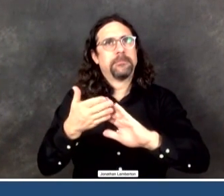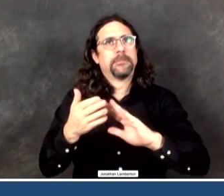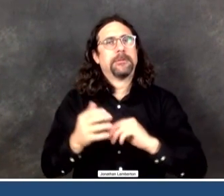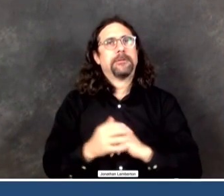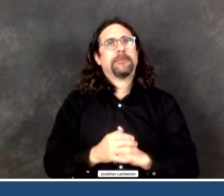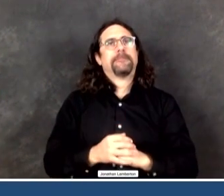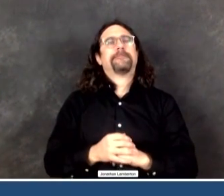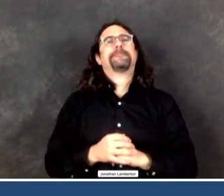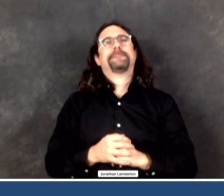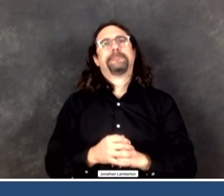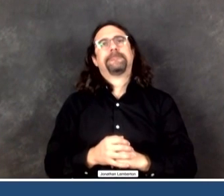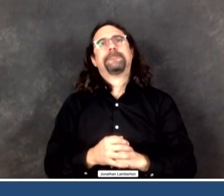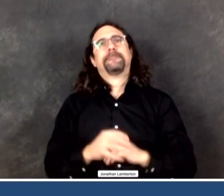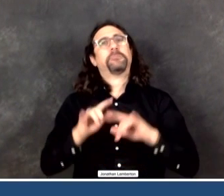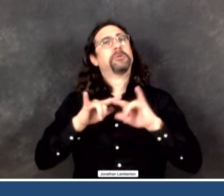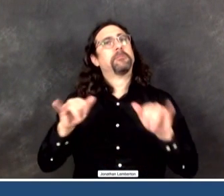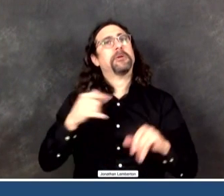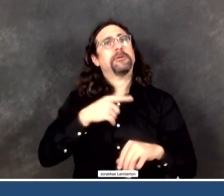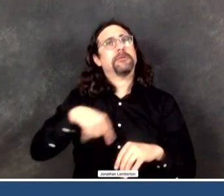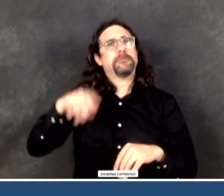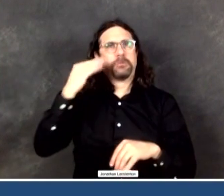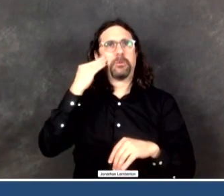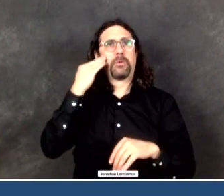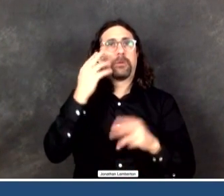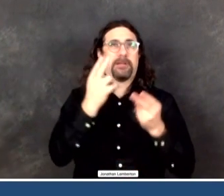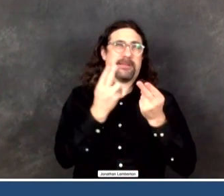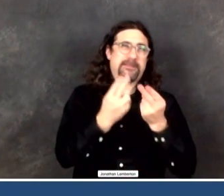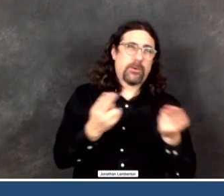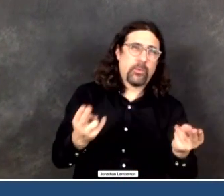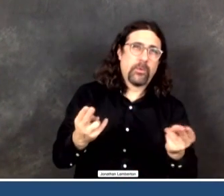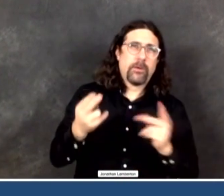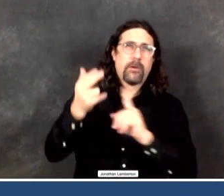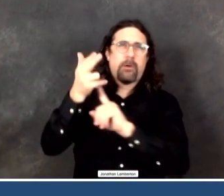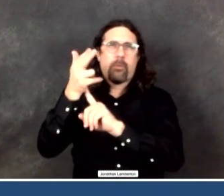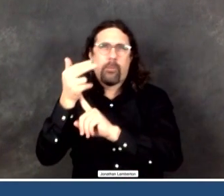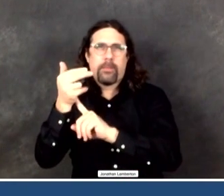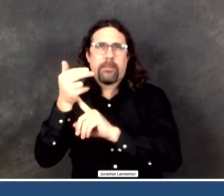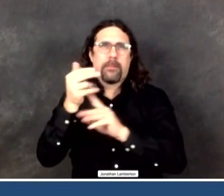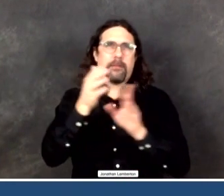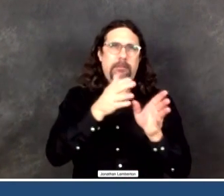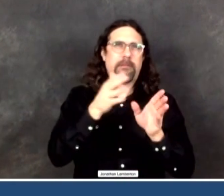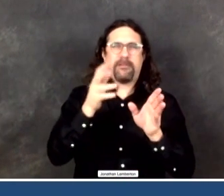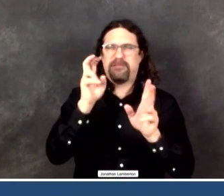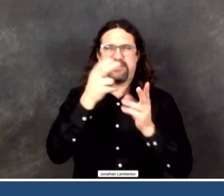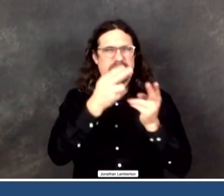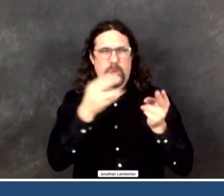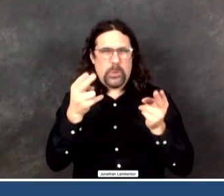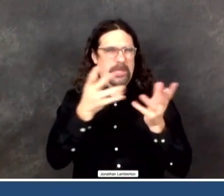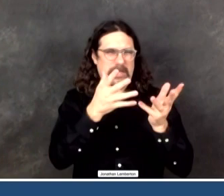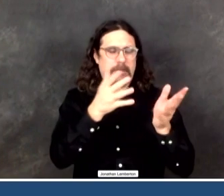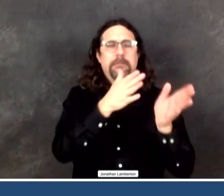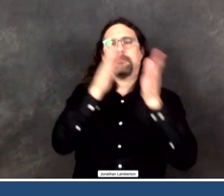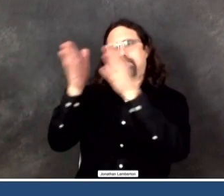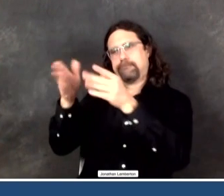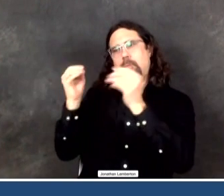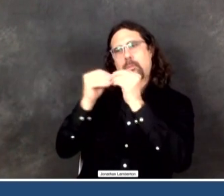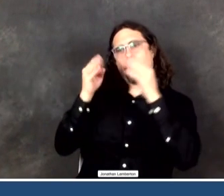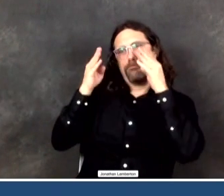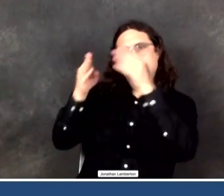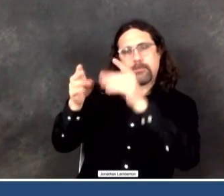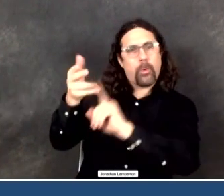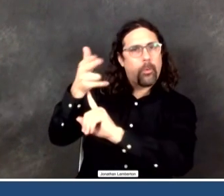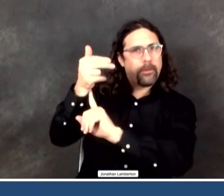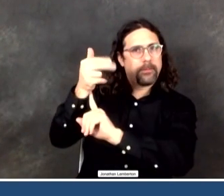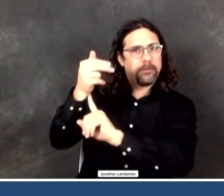balance. Those who will be prioritized across our shelter system for transfer to